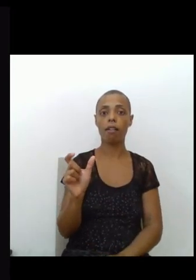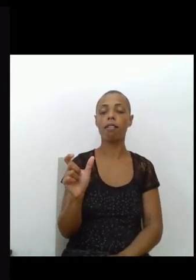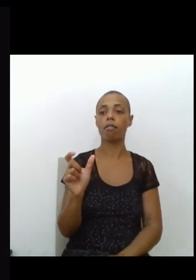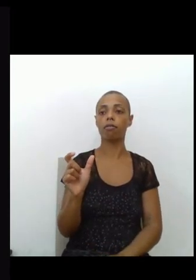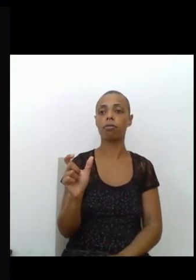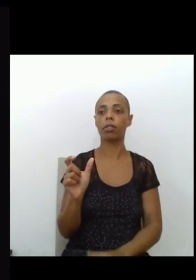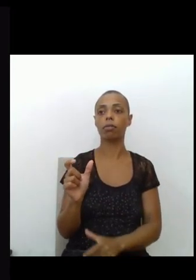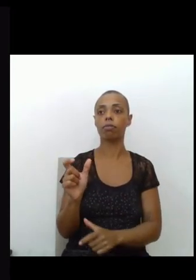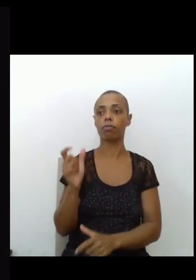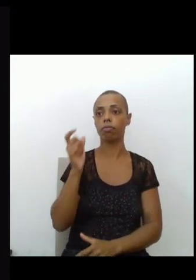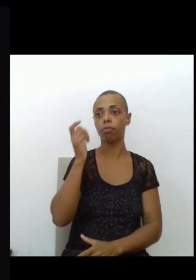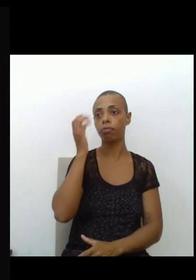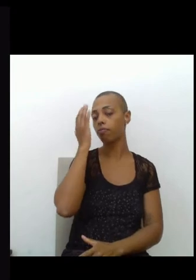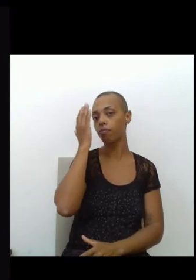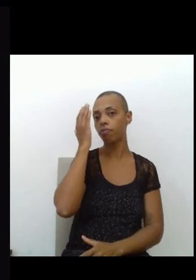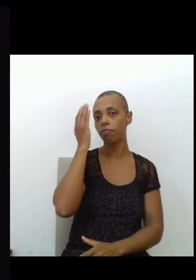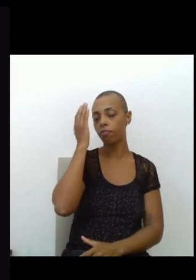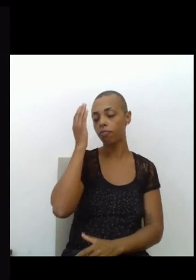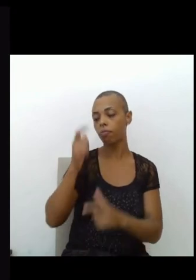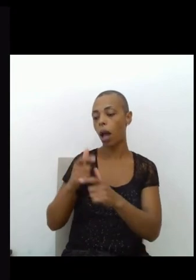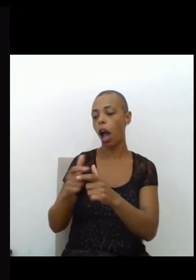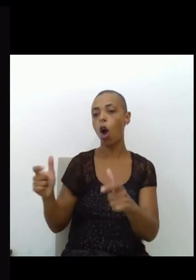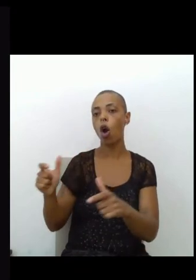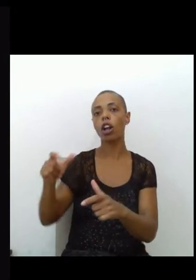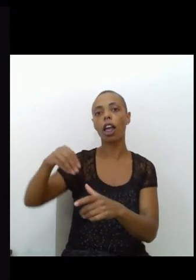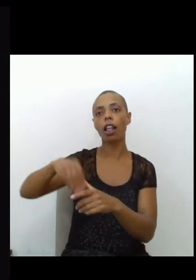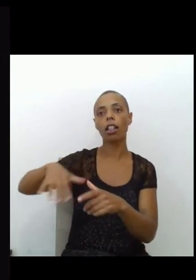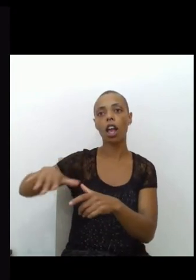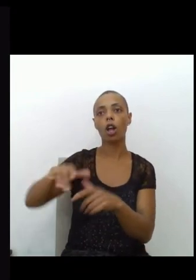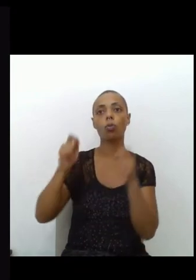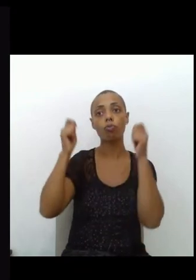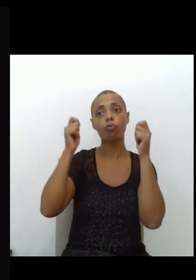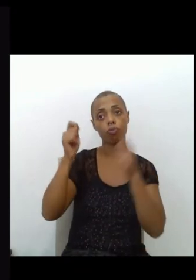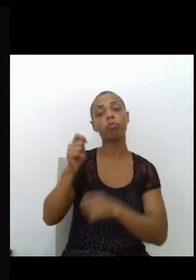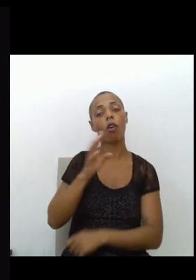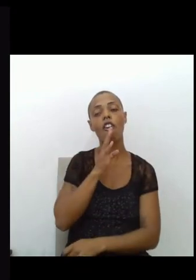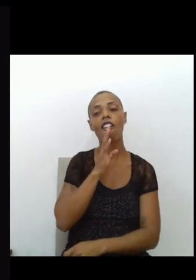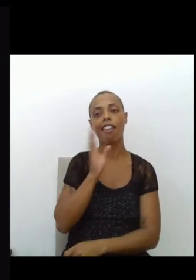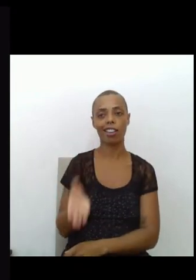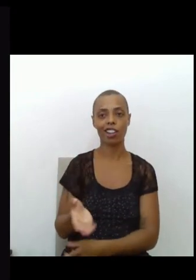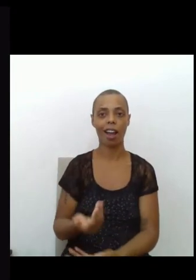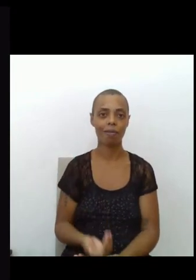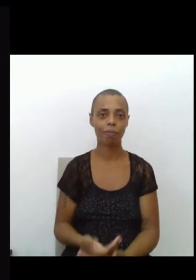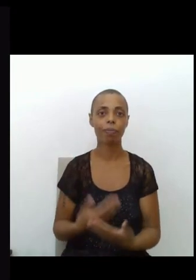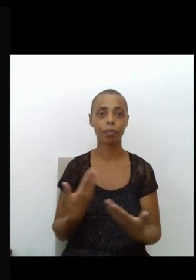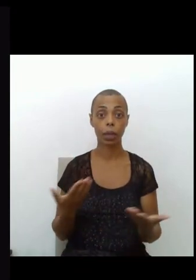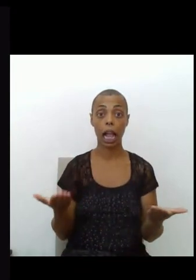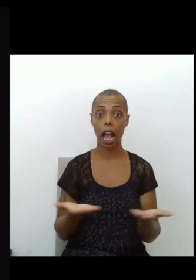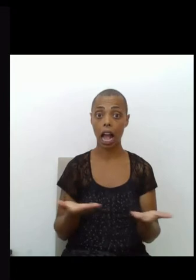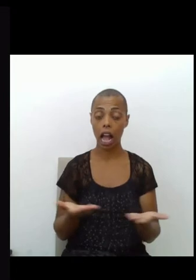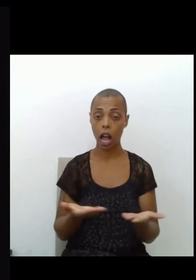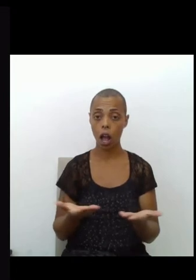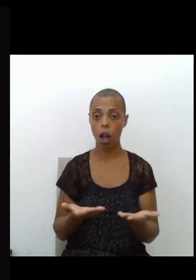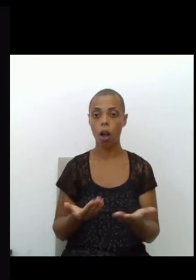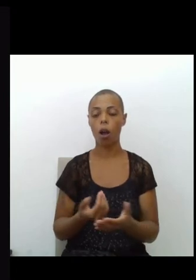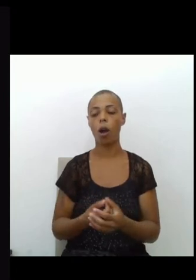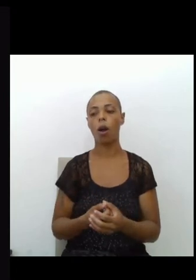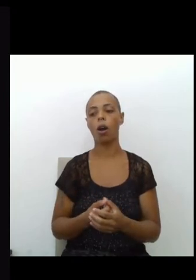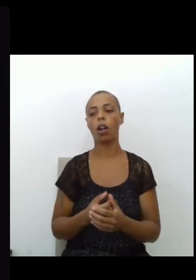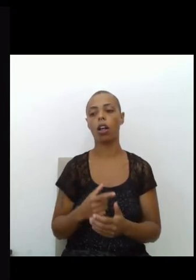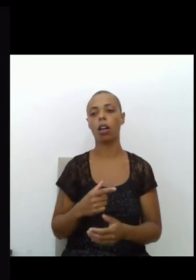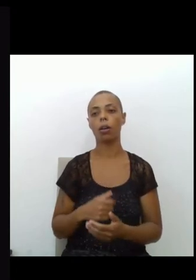now with you know um uh with the interest in in in in